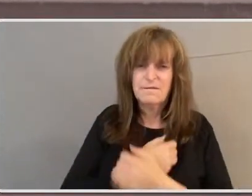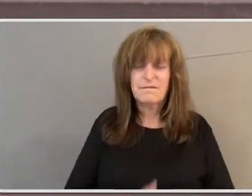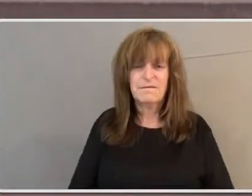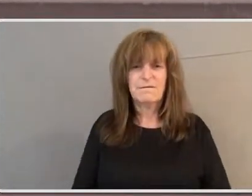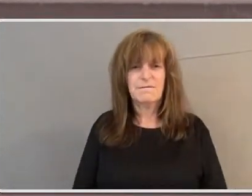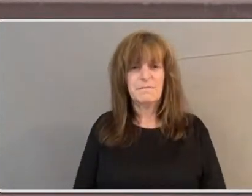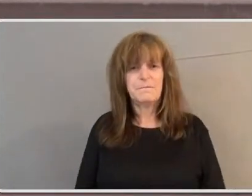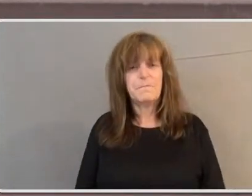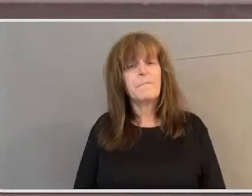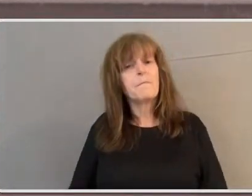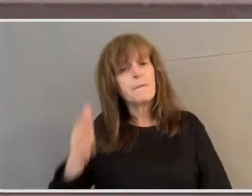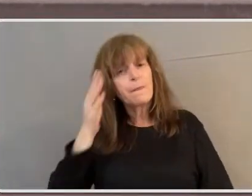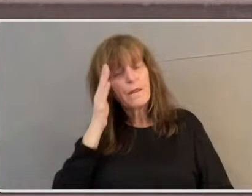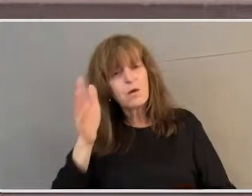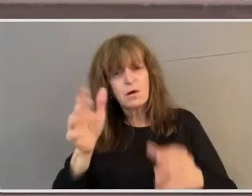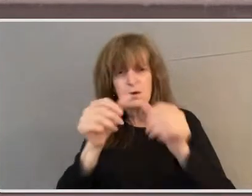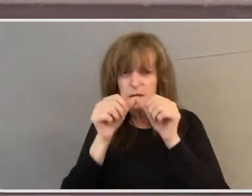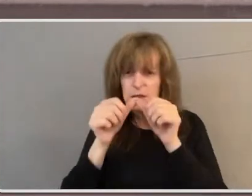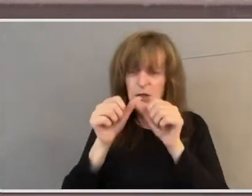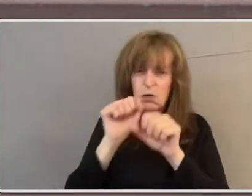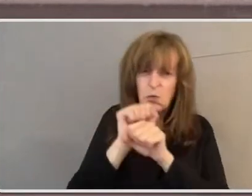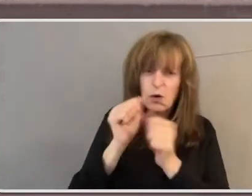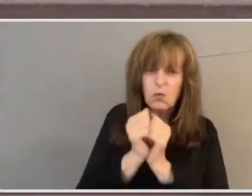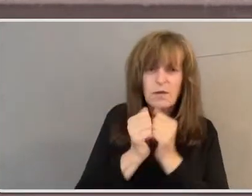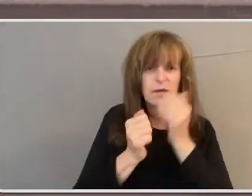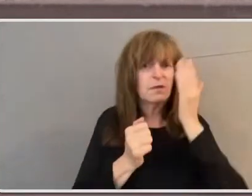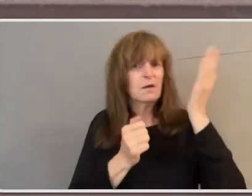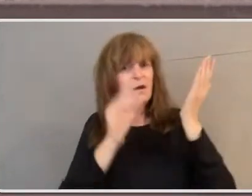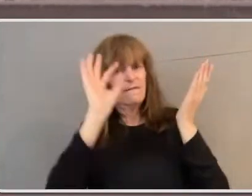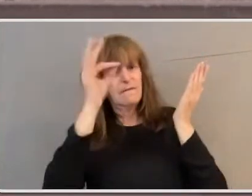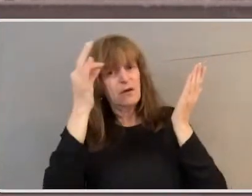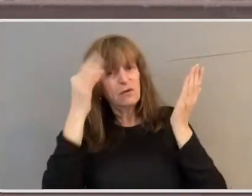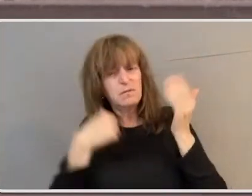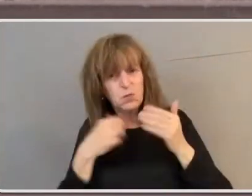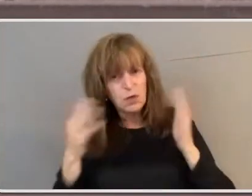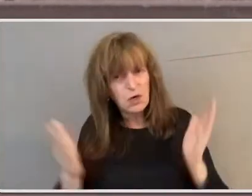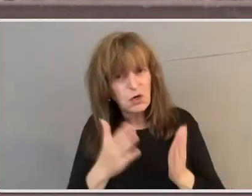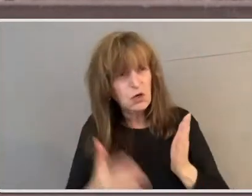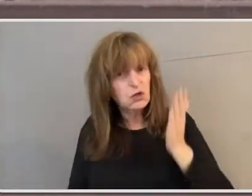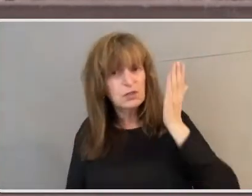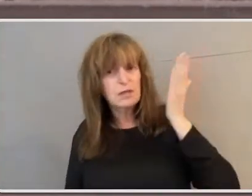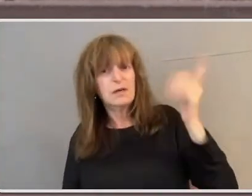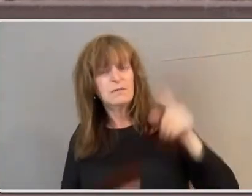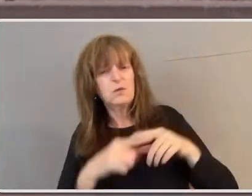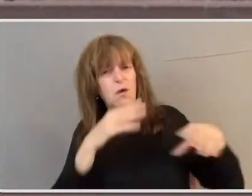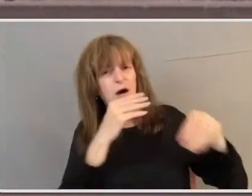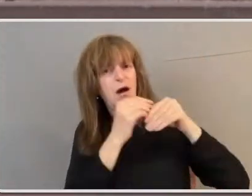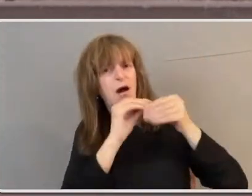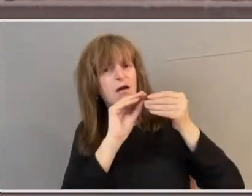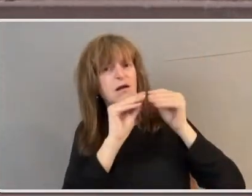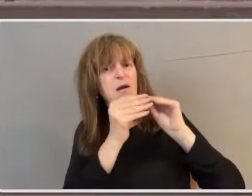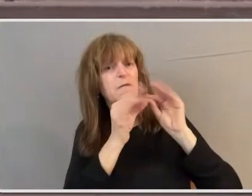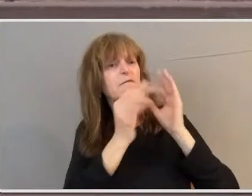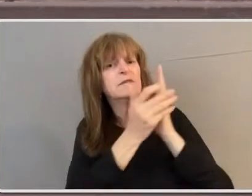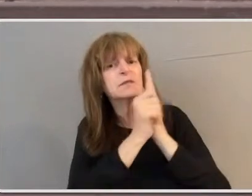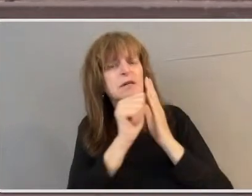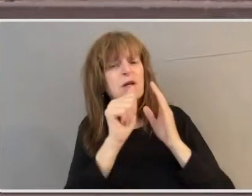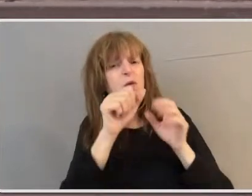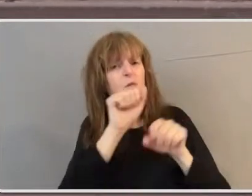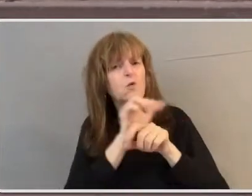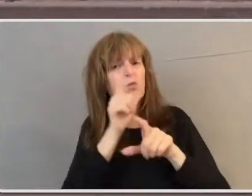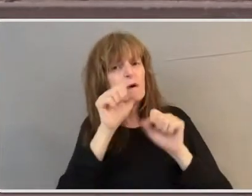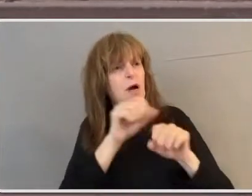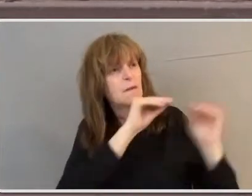we urge them to increase the number of skilled workers that can immigrate to Canada each year. We have the